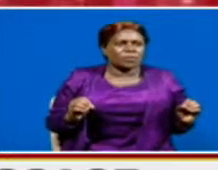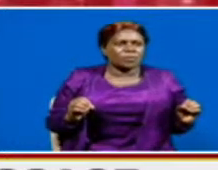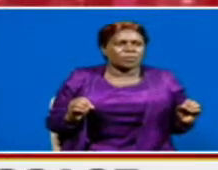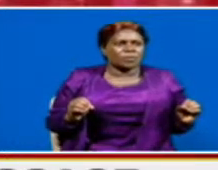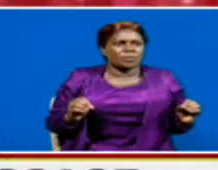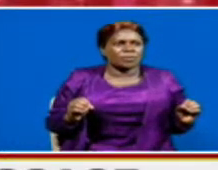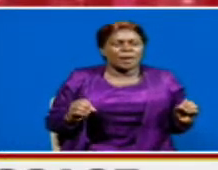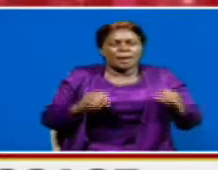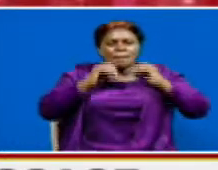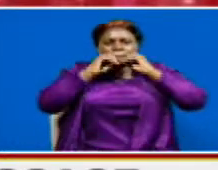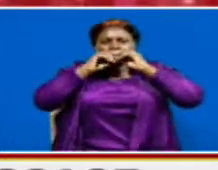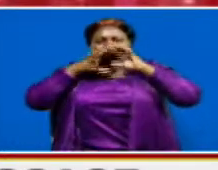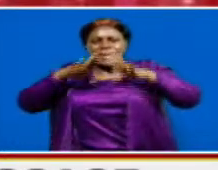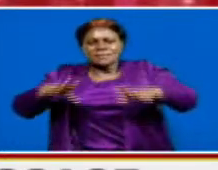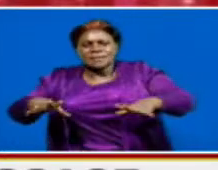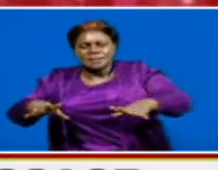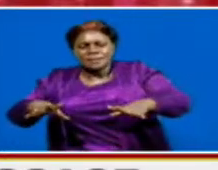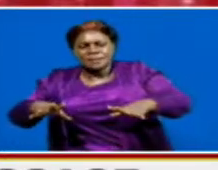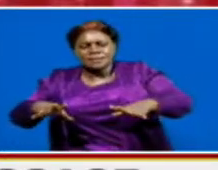a blessed,